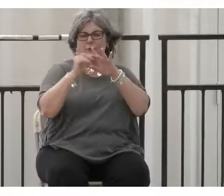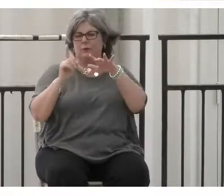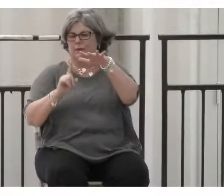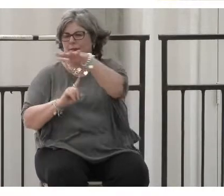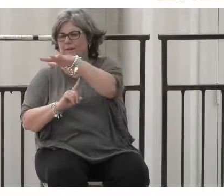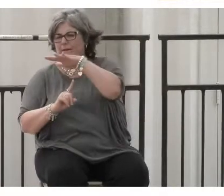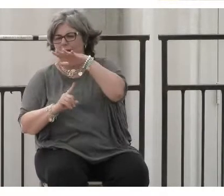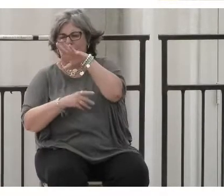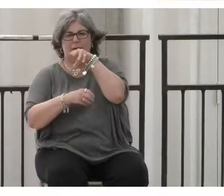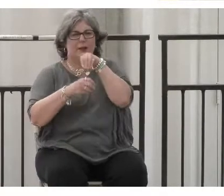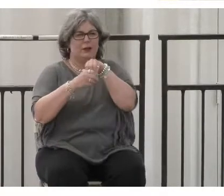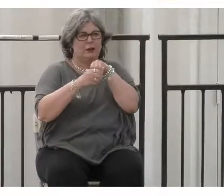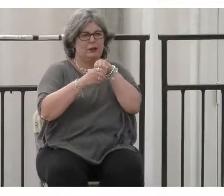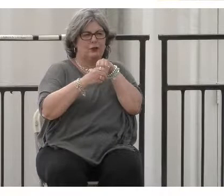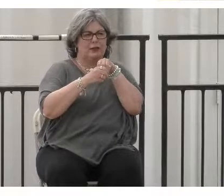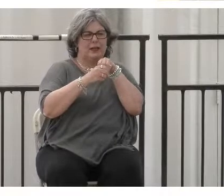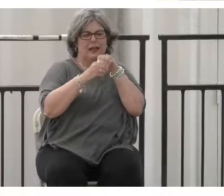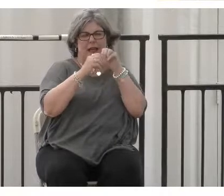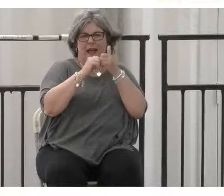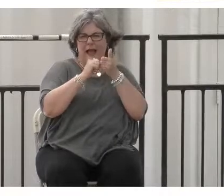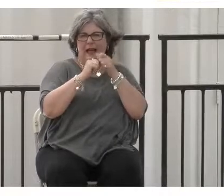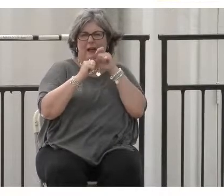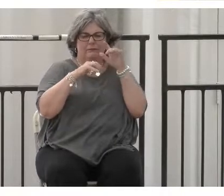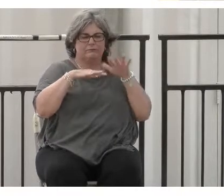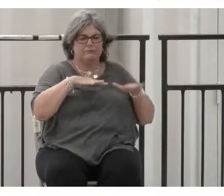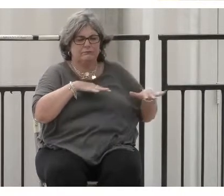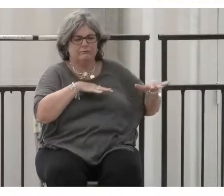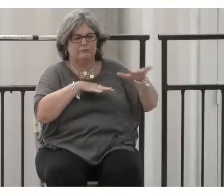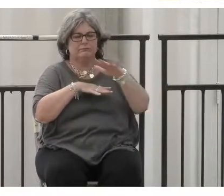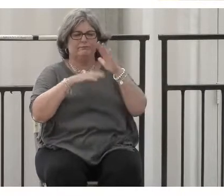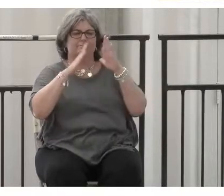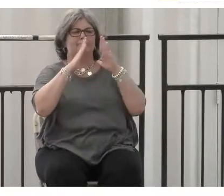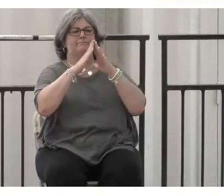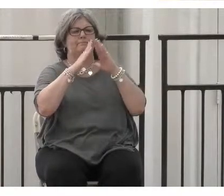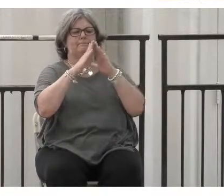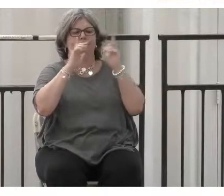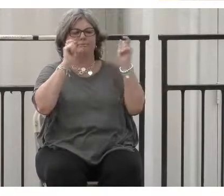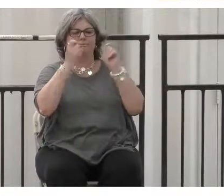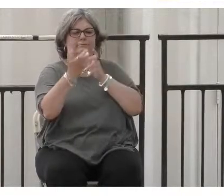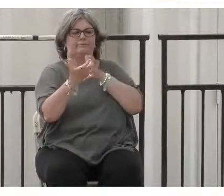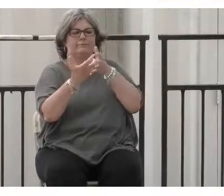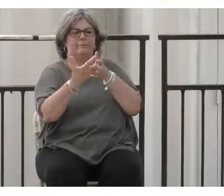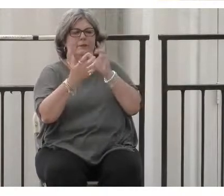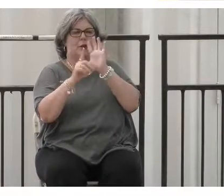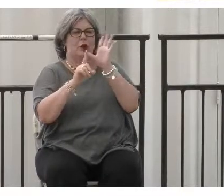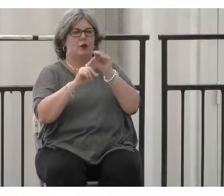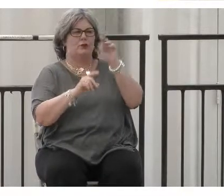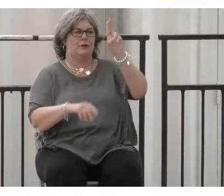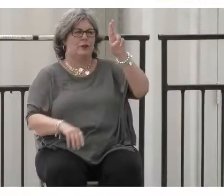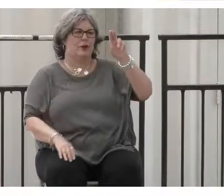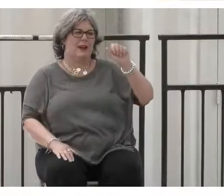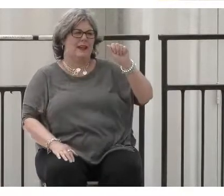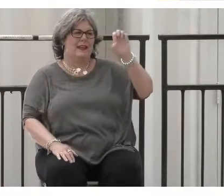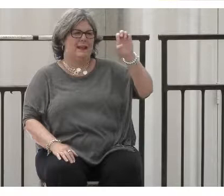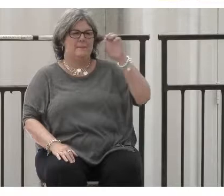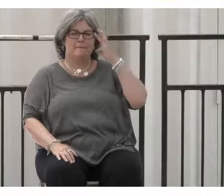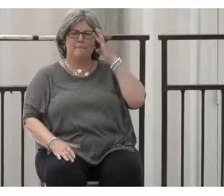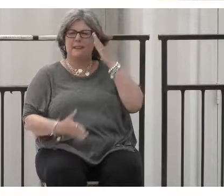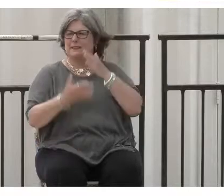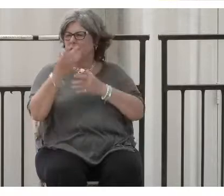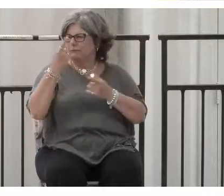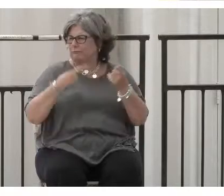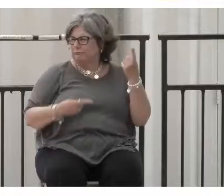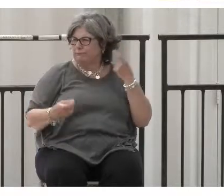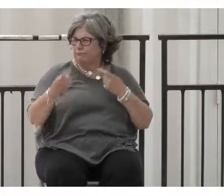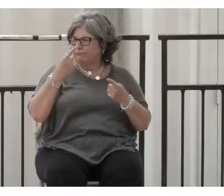environment, including both how the desert ecosystem and urban setting are shaping the UAE culture. Some of the